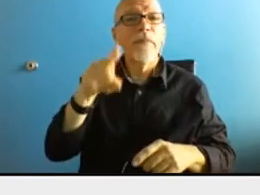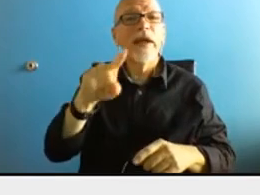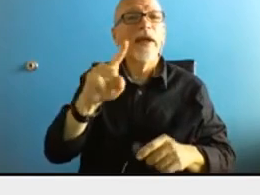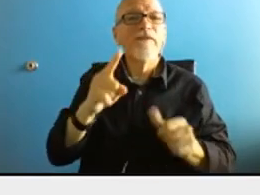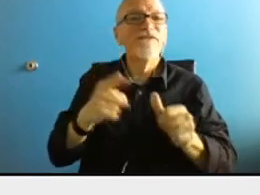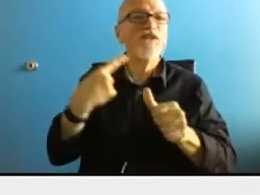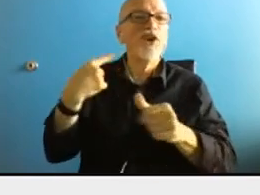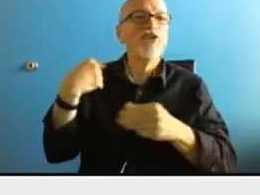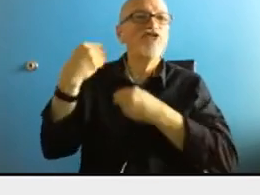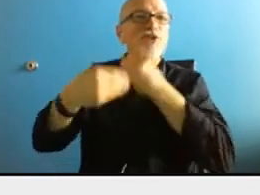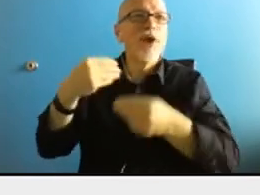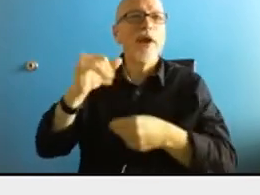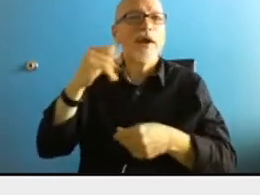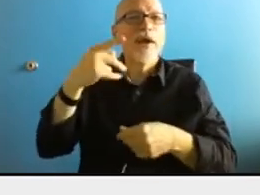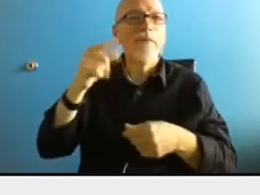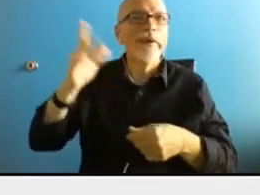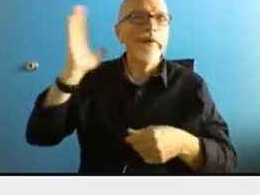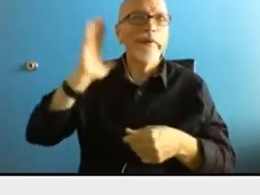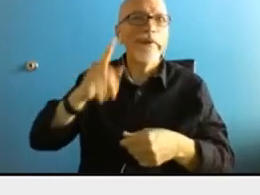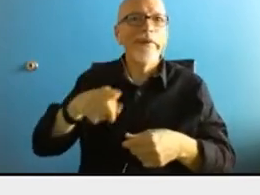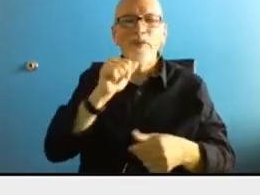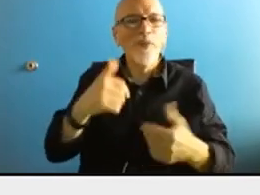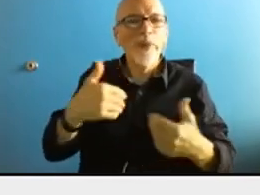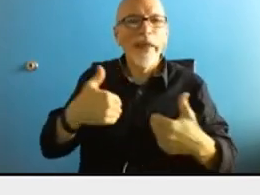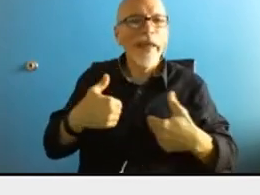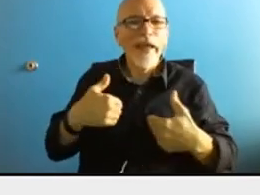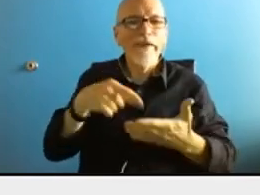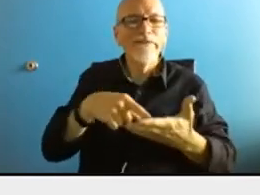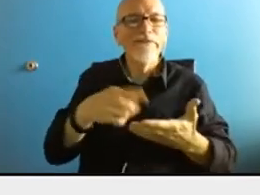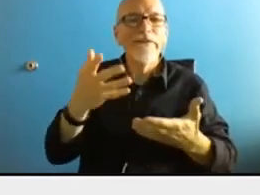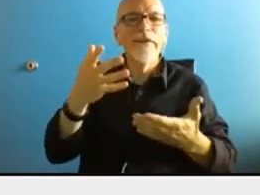generation iPads that do not have the,